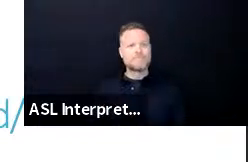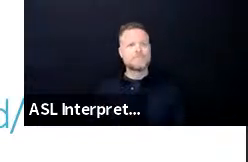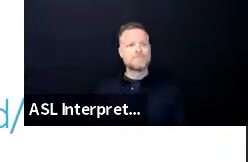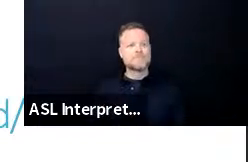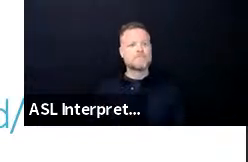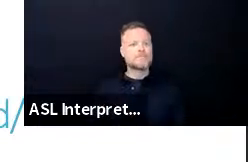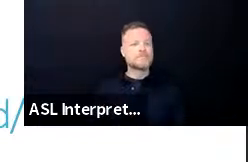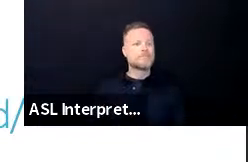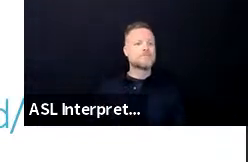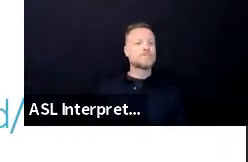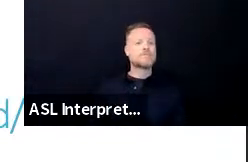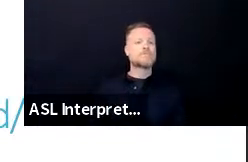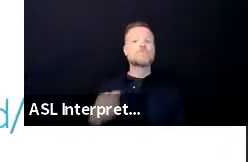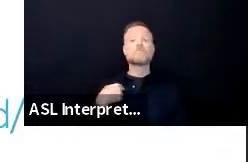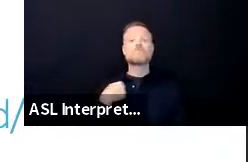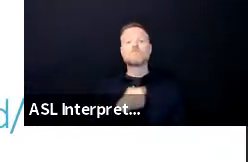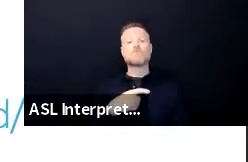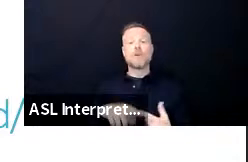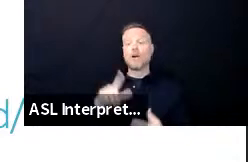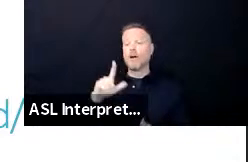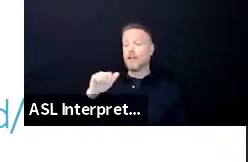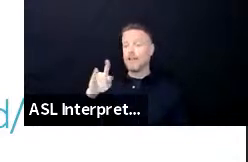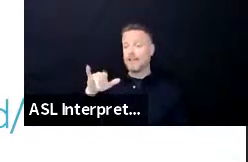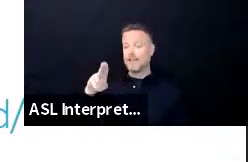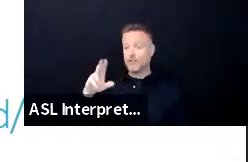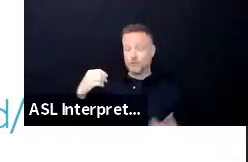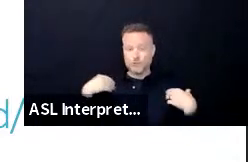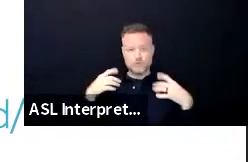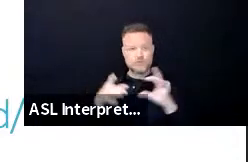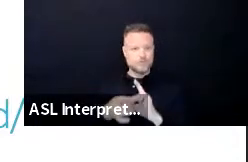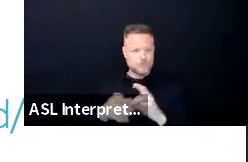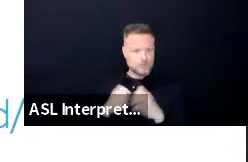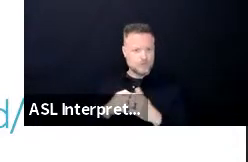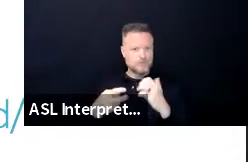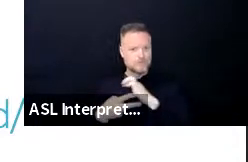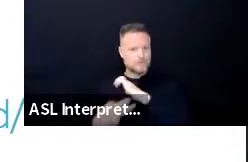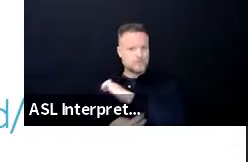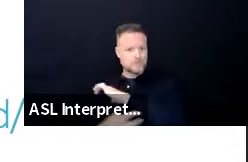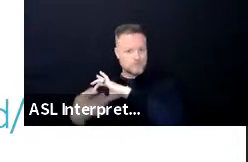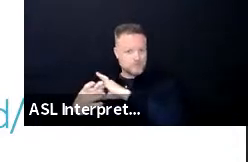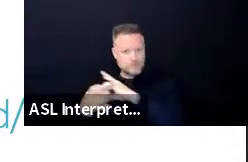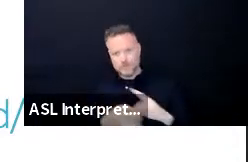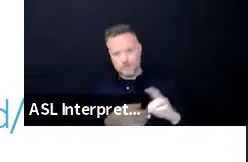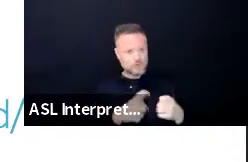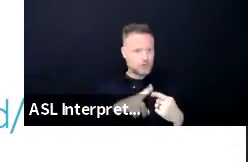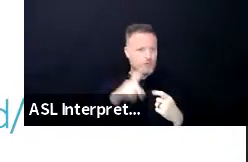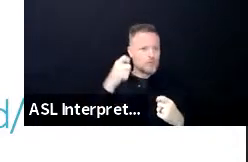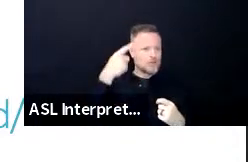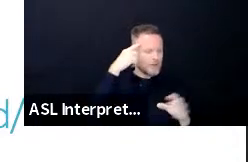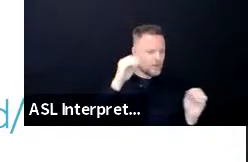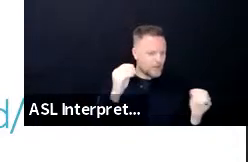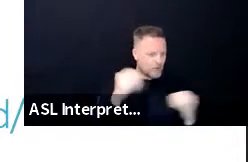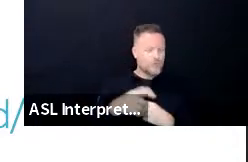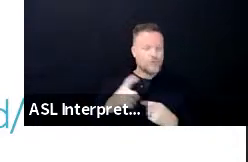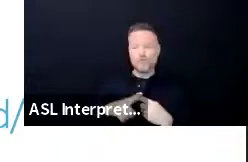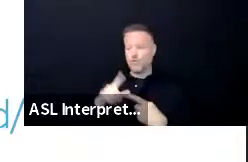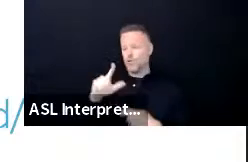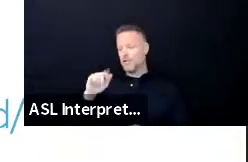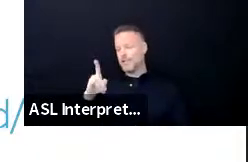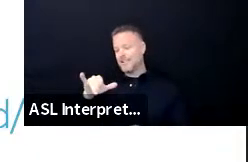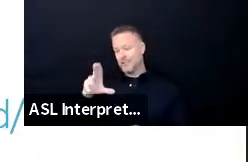is a Latino-led organization where the bridge between the governor's office and the Latino community across the state. And the fact that we